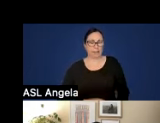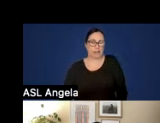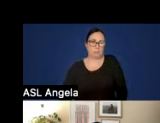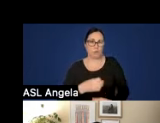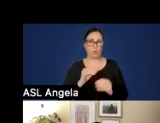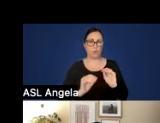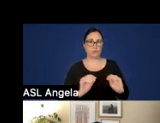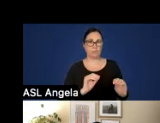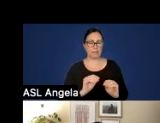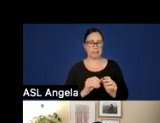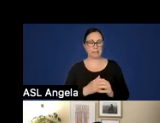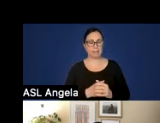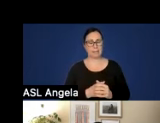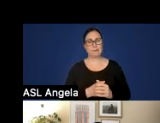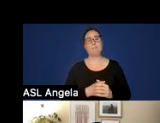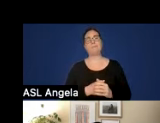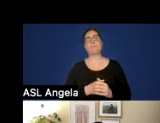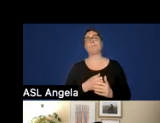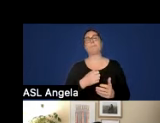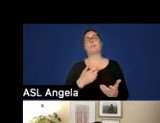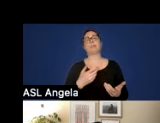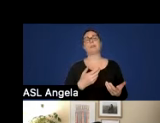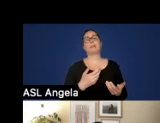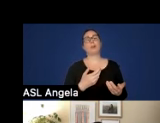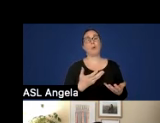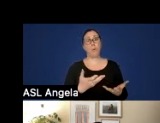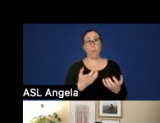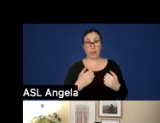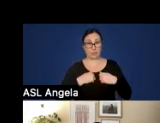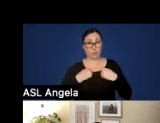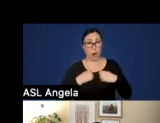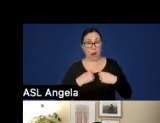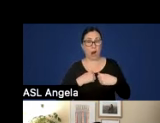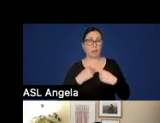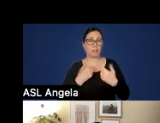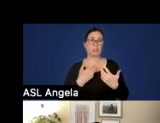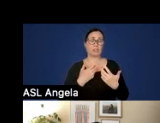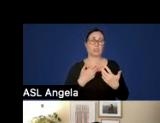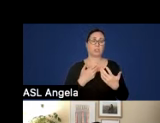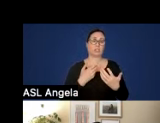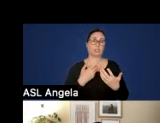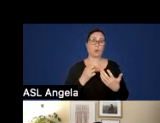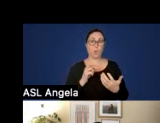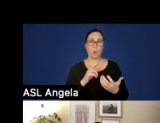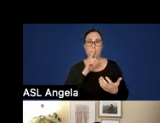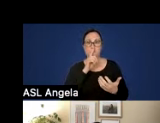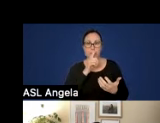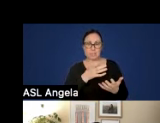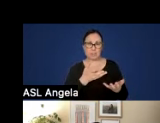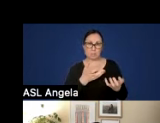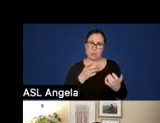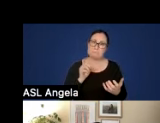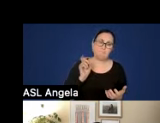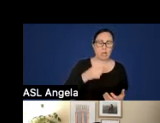to personal hygiene. We might see like wanting to wash oneself, an absolute determination to get in the